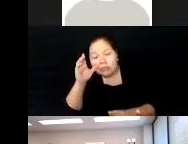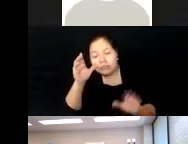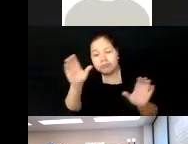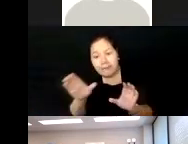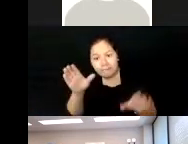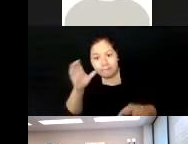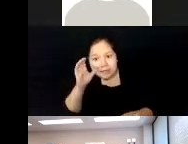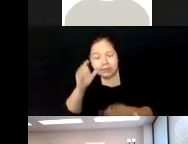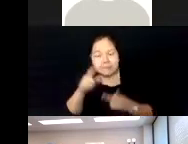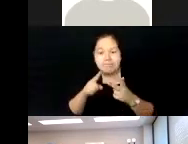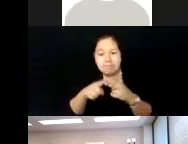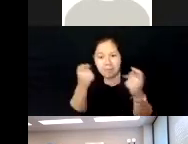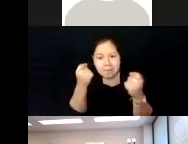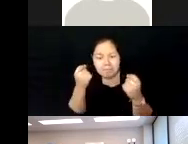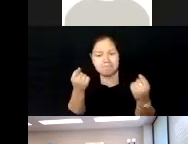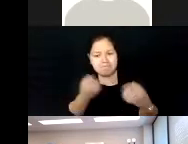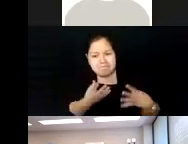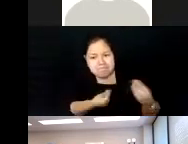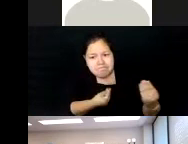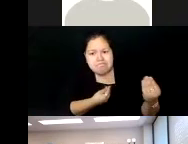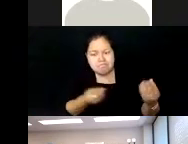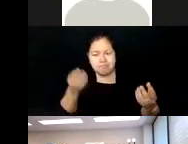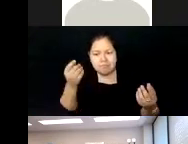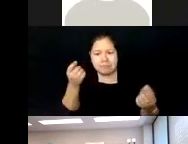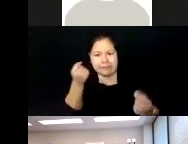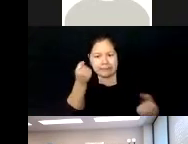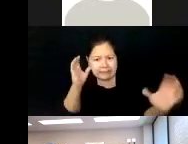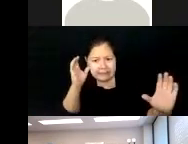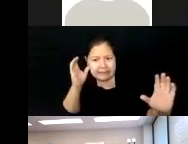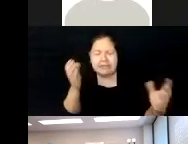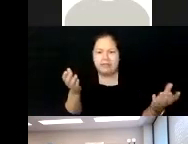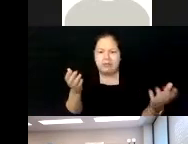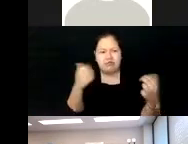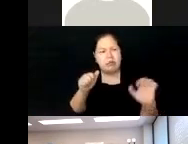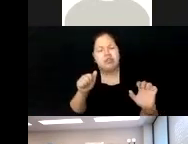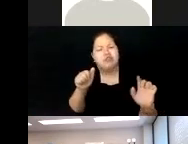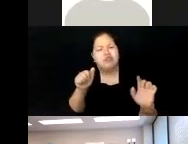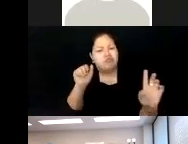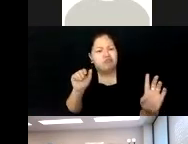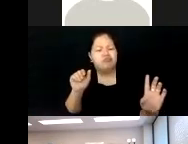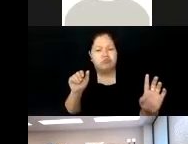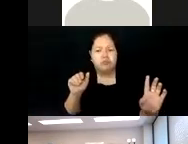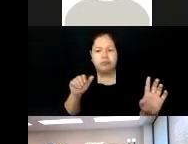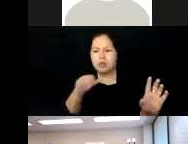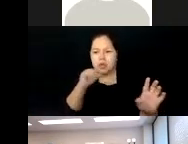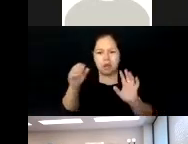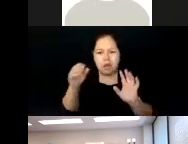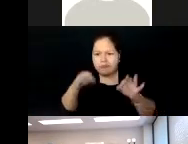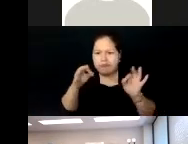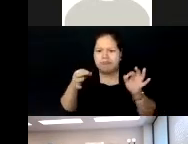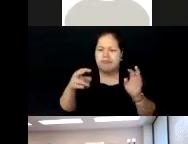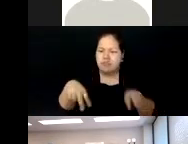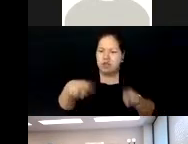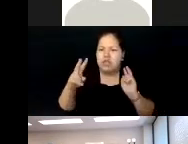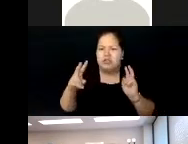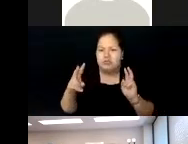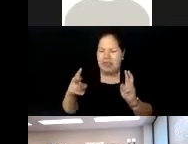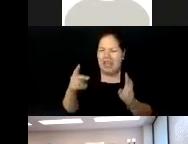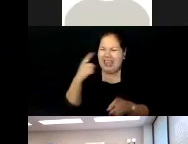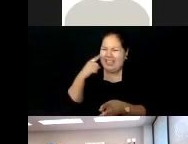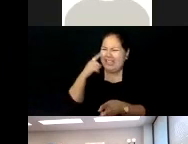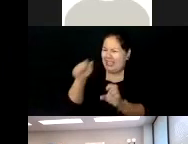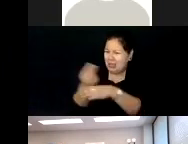listening. You know, and these sorts of things, I just think that we're just helping folks to build on what they're already doing